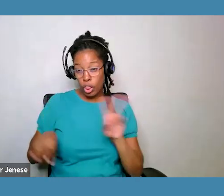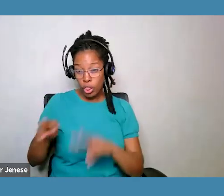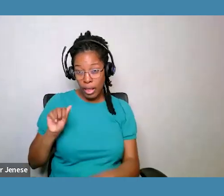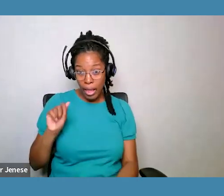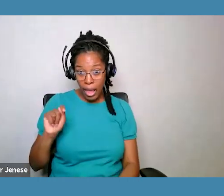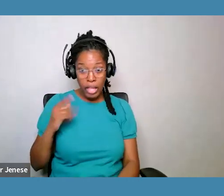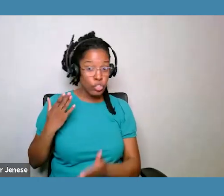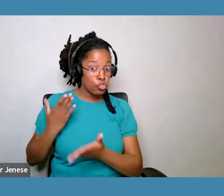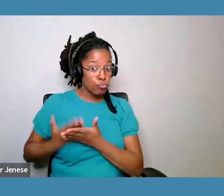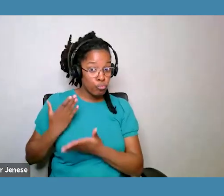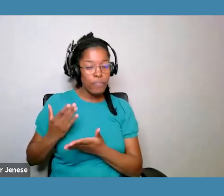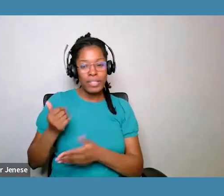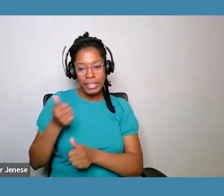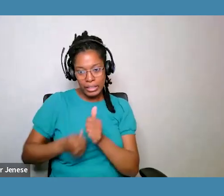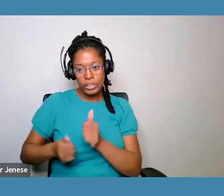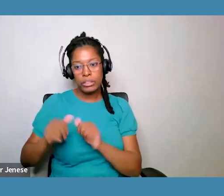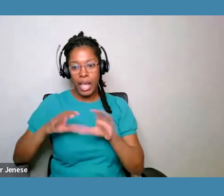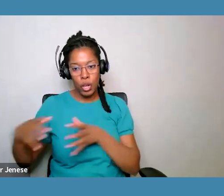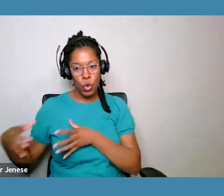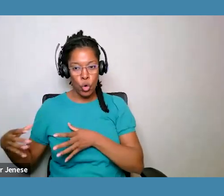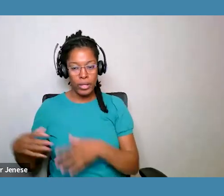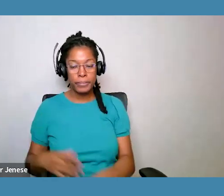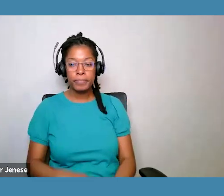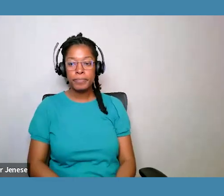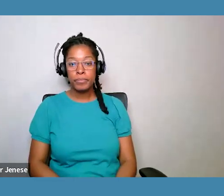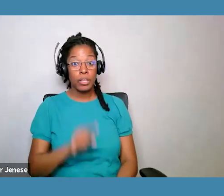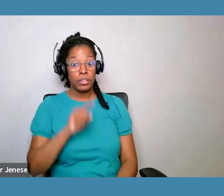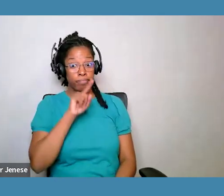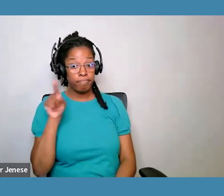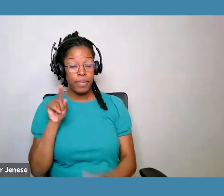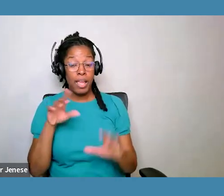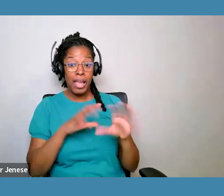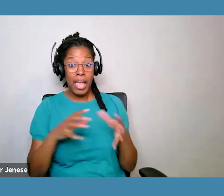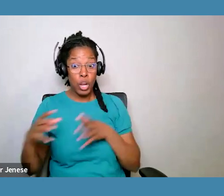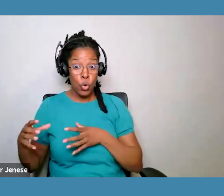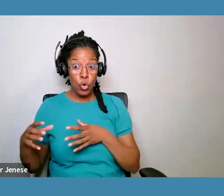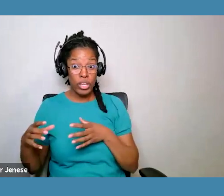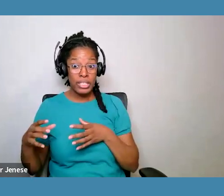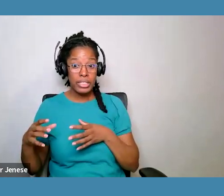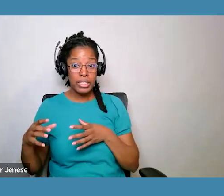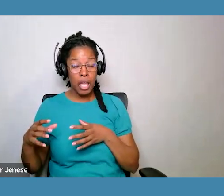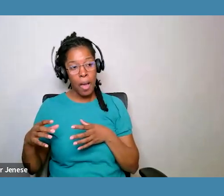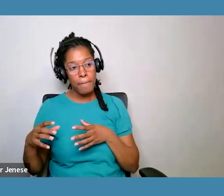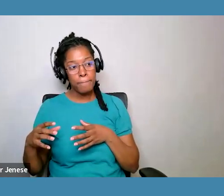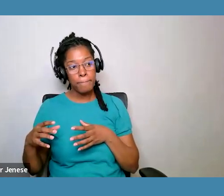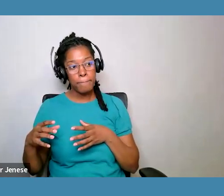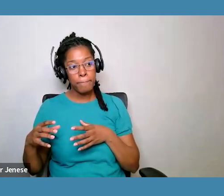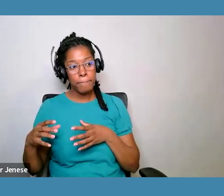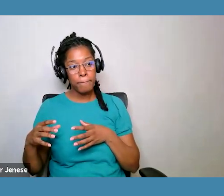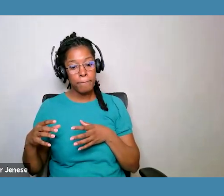to prove each of the three categories. And these categories,